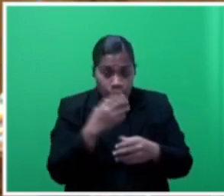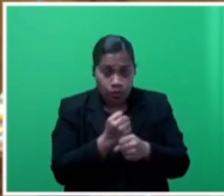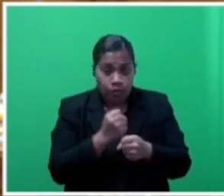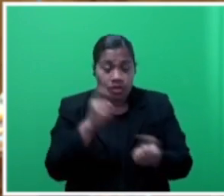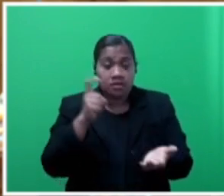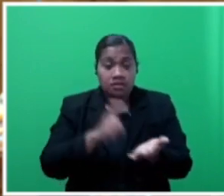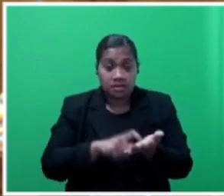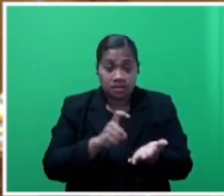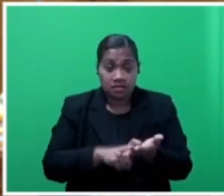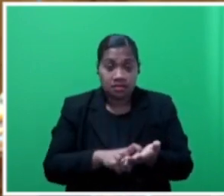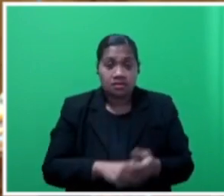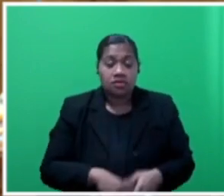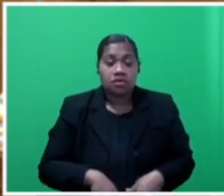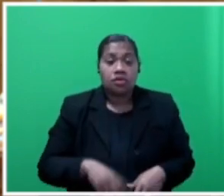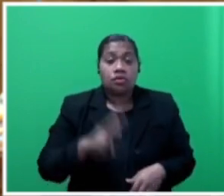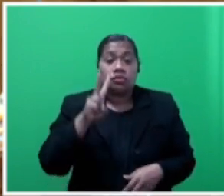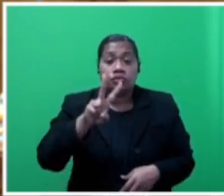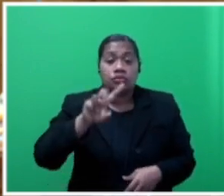independence up to